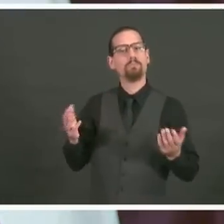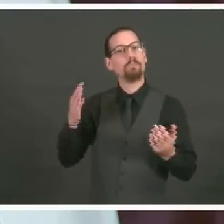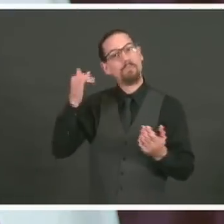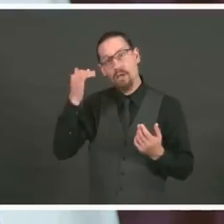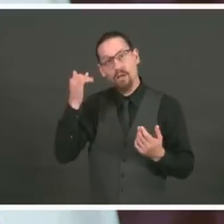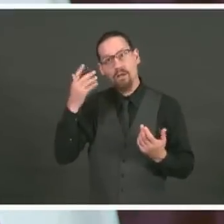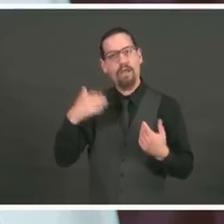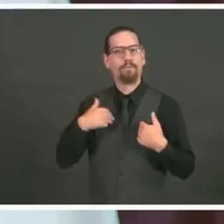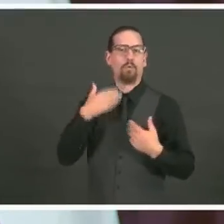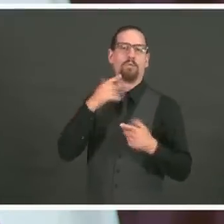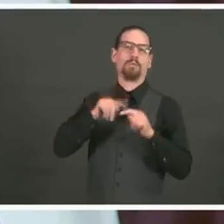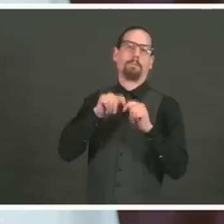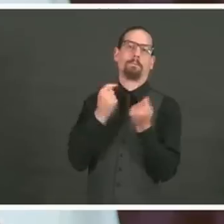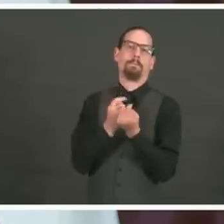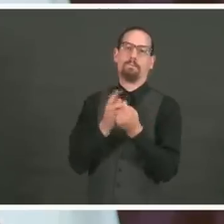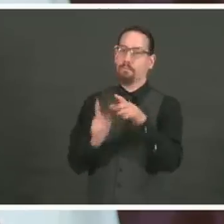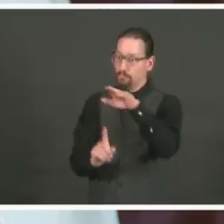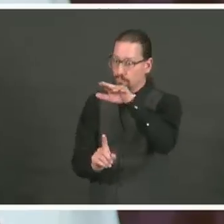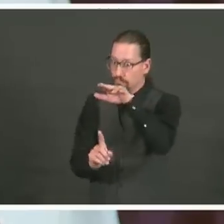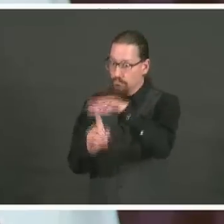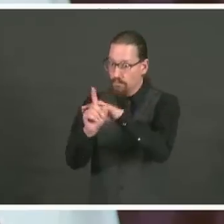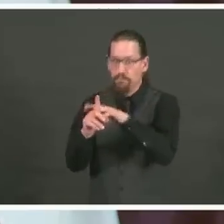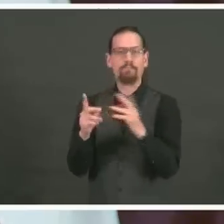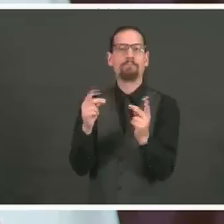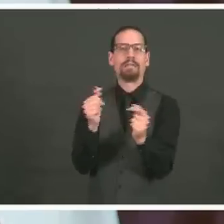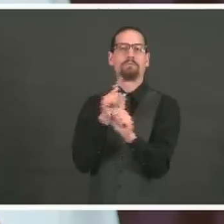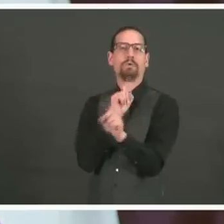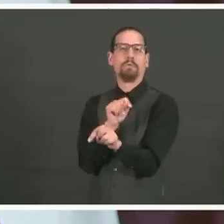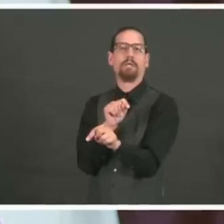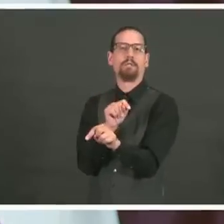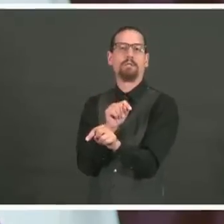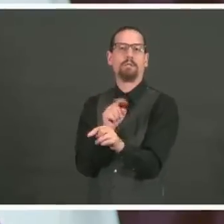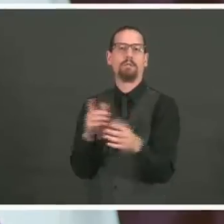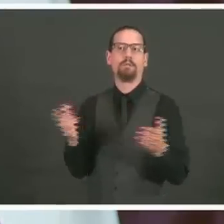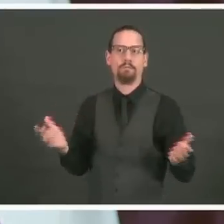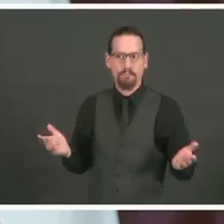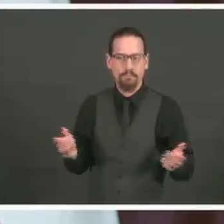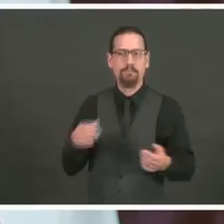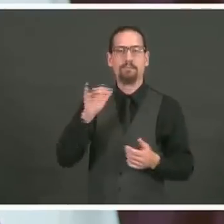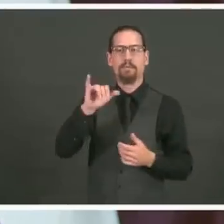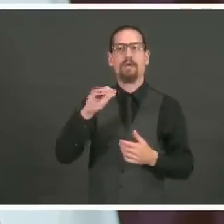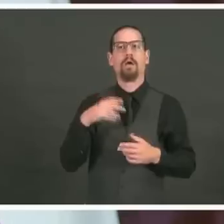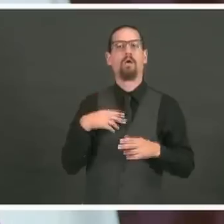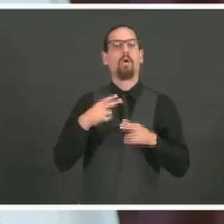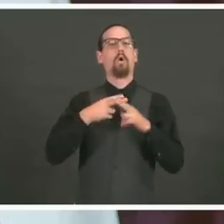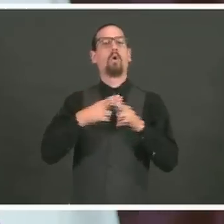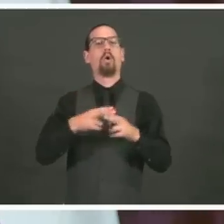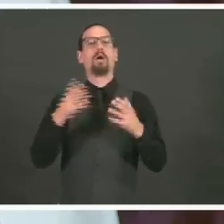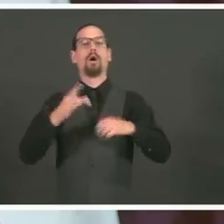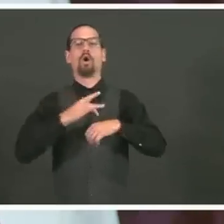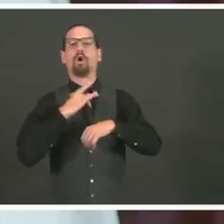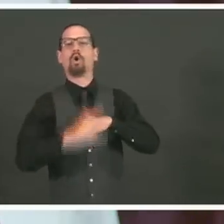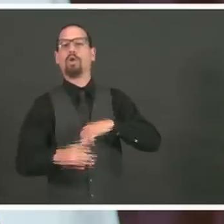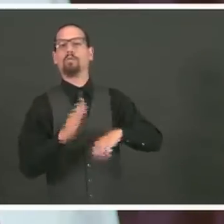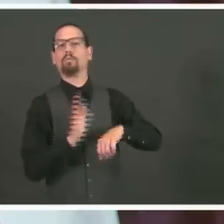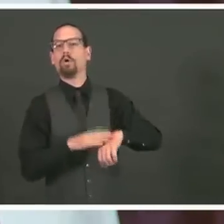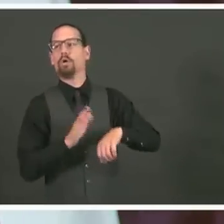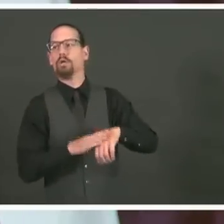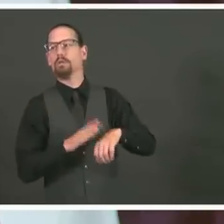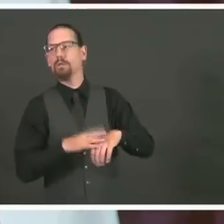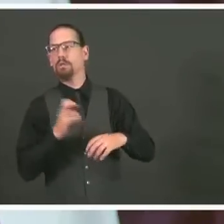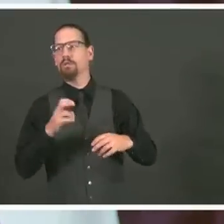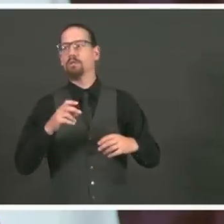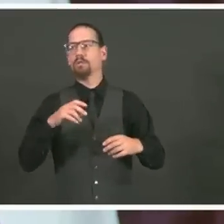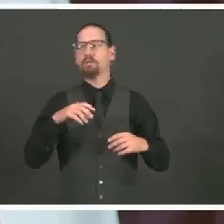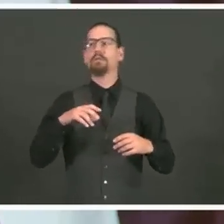testing, which is our early warning system where we're testing as many